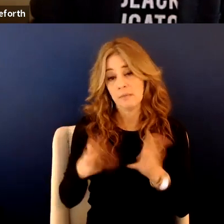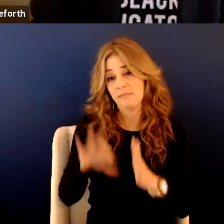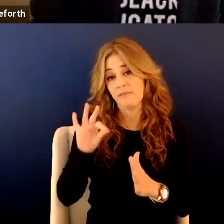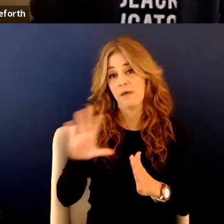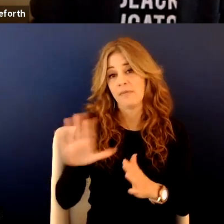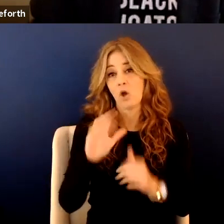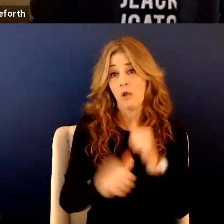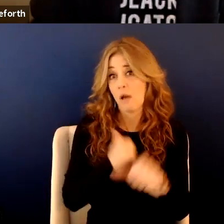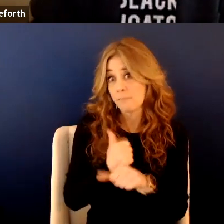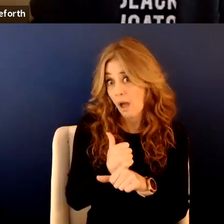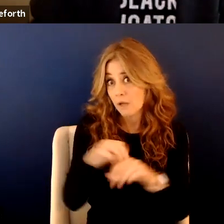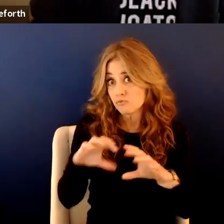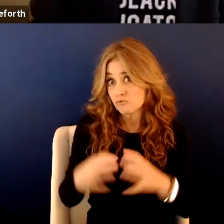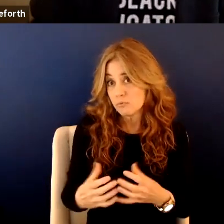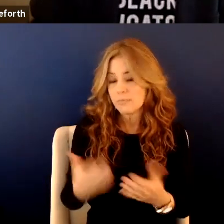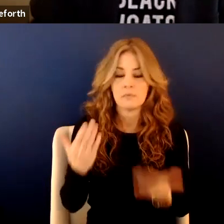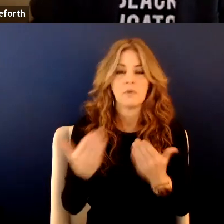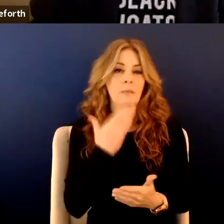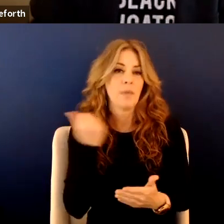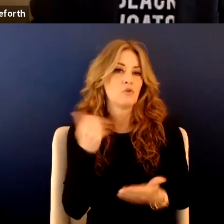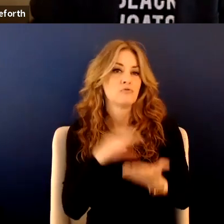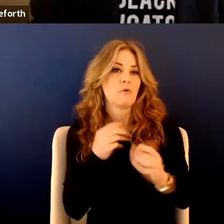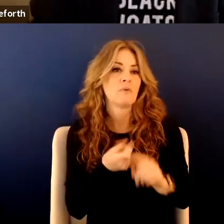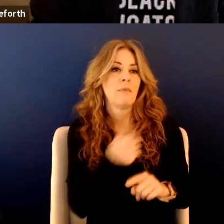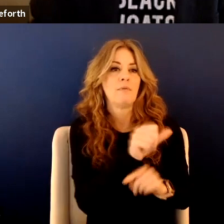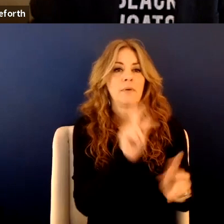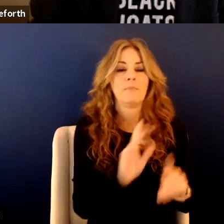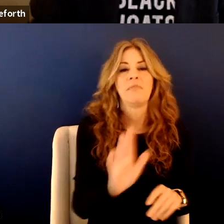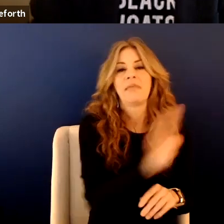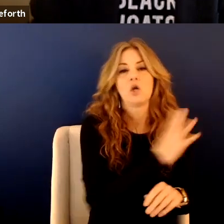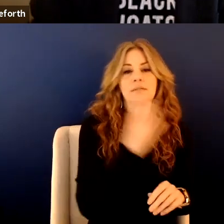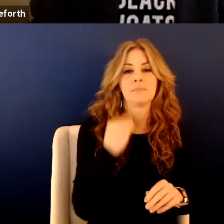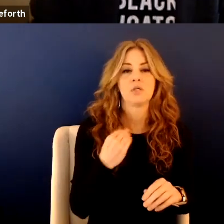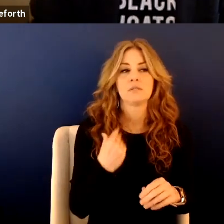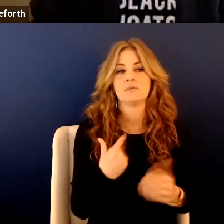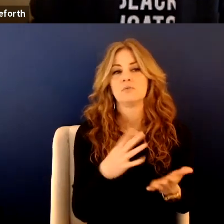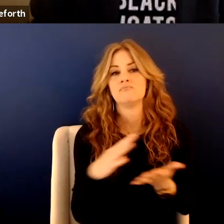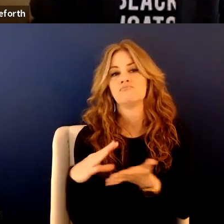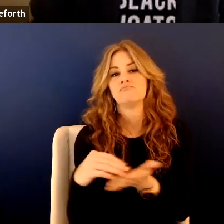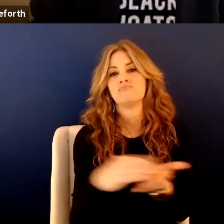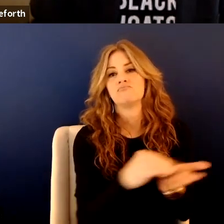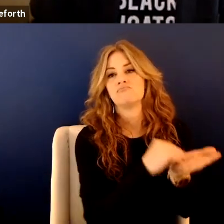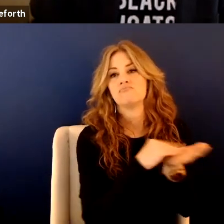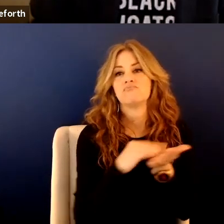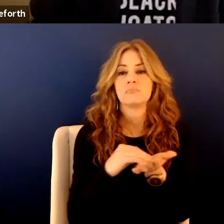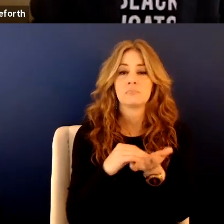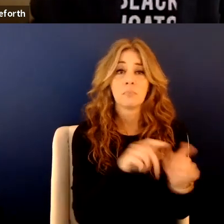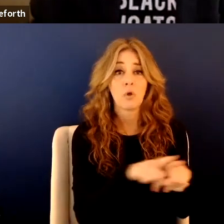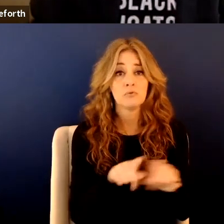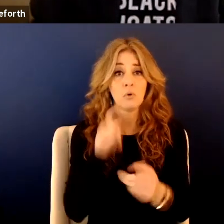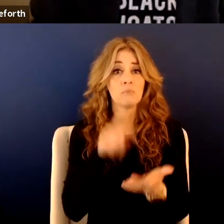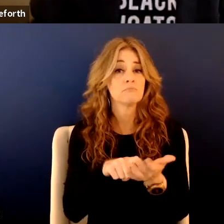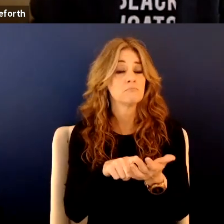alumni, it's just better to learn from other folks' experience and start to piece together the information that they give you. And also recognize that